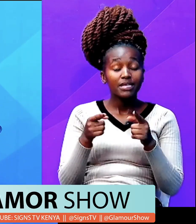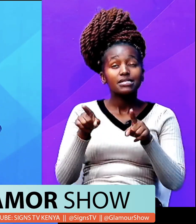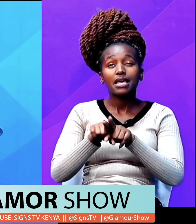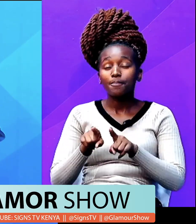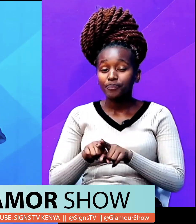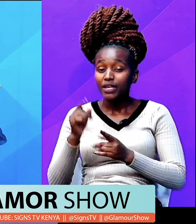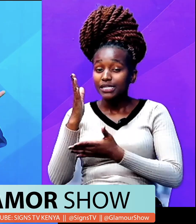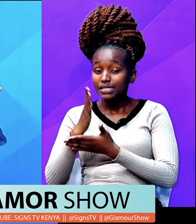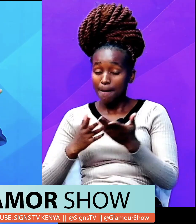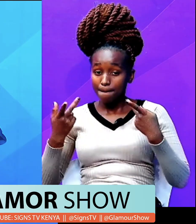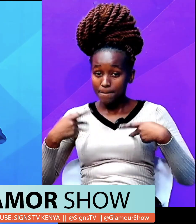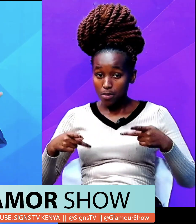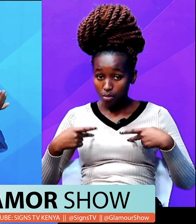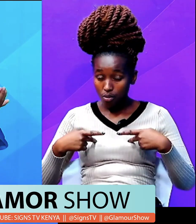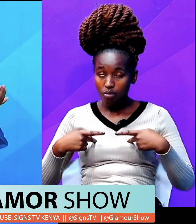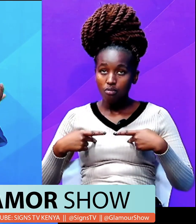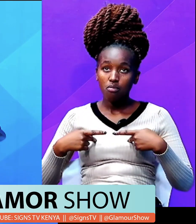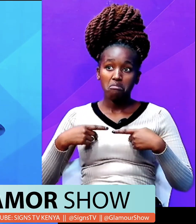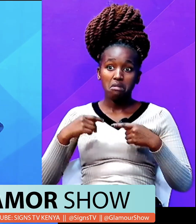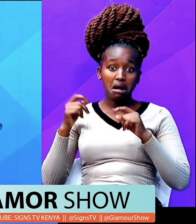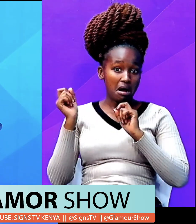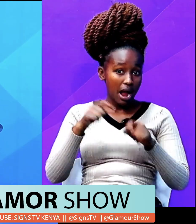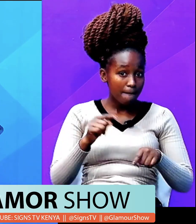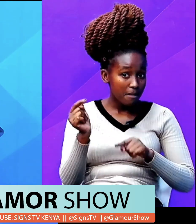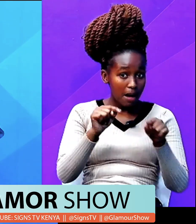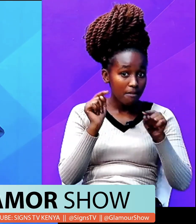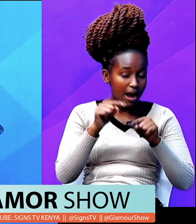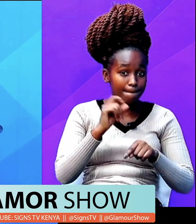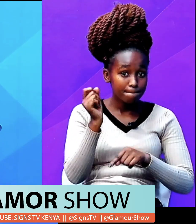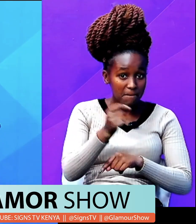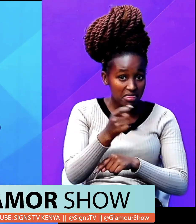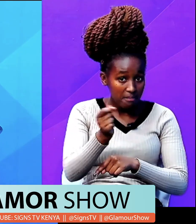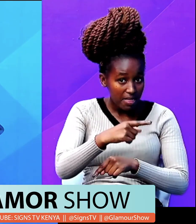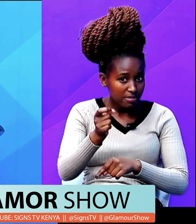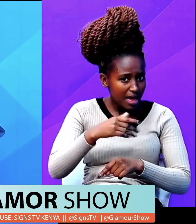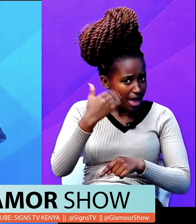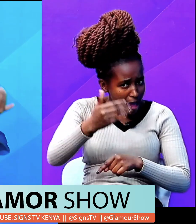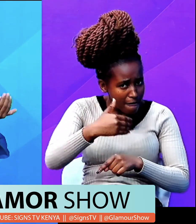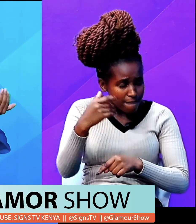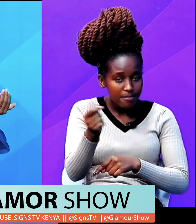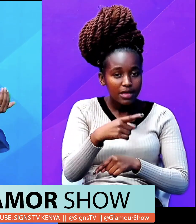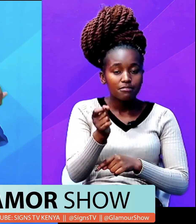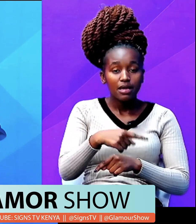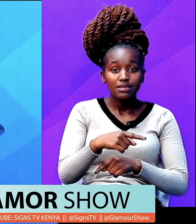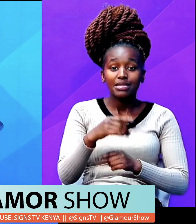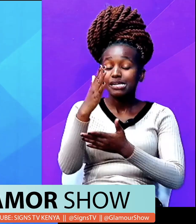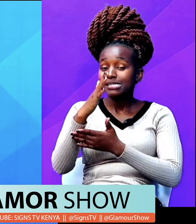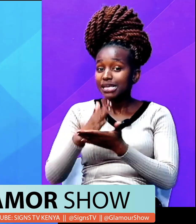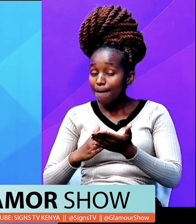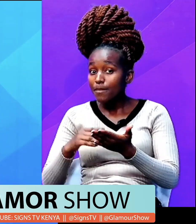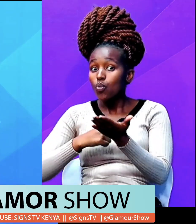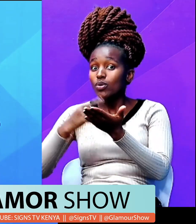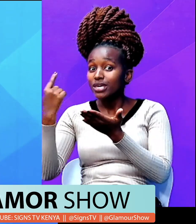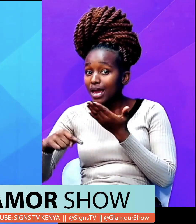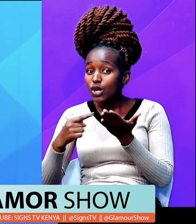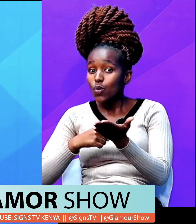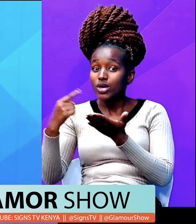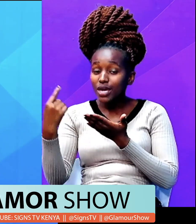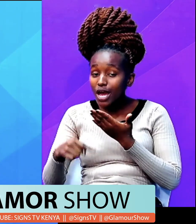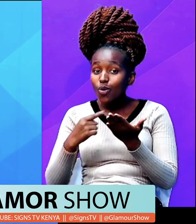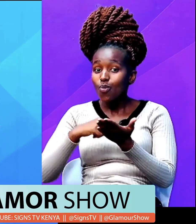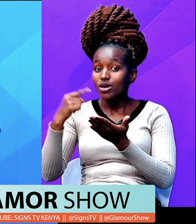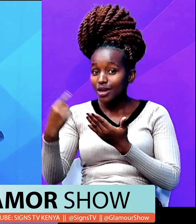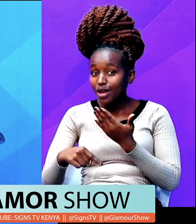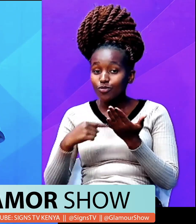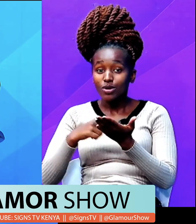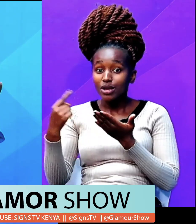I get clients who come monthly, I get clients who come almost every weekend. I get clients who I'll see